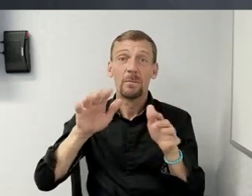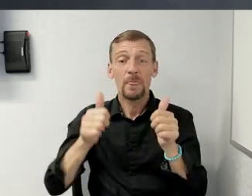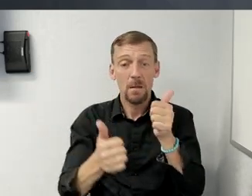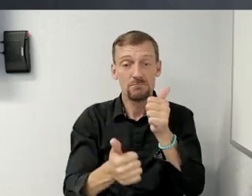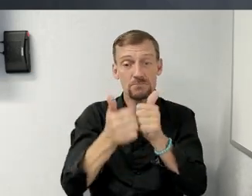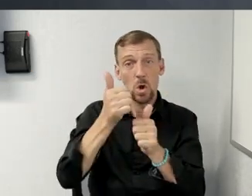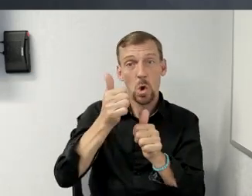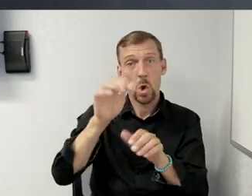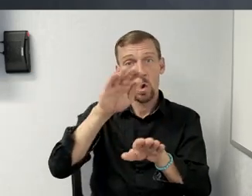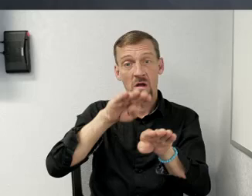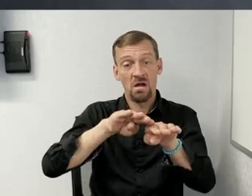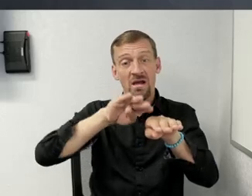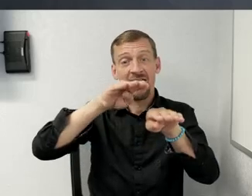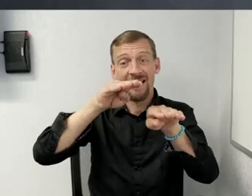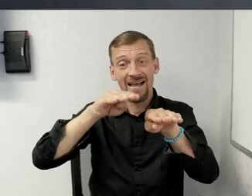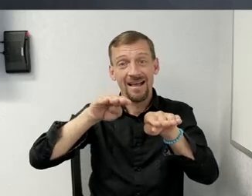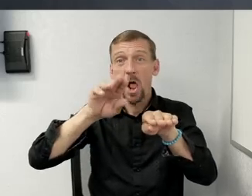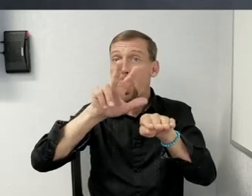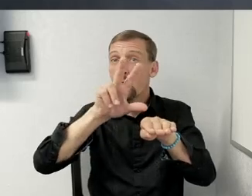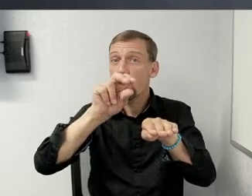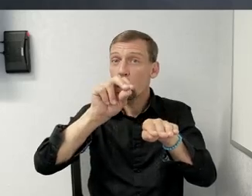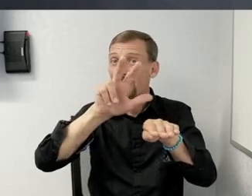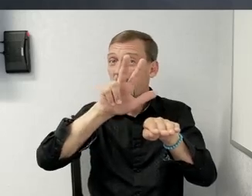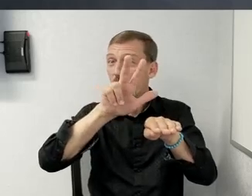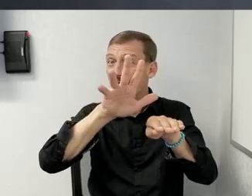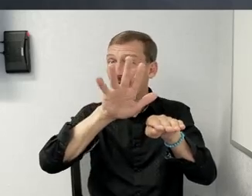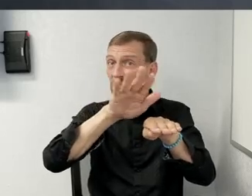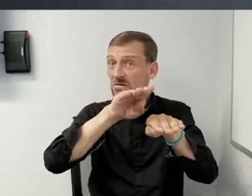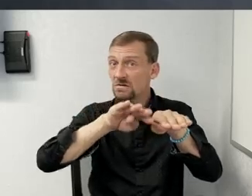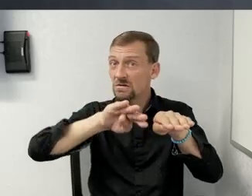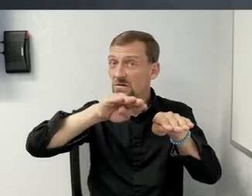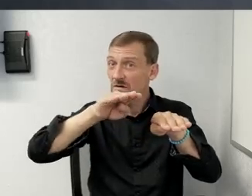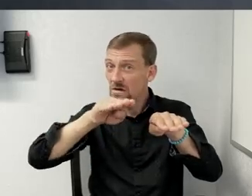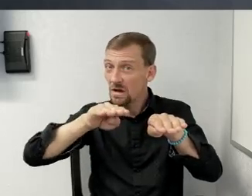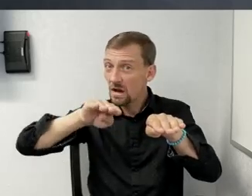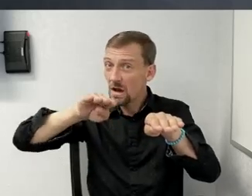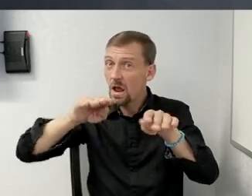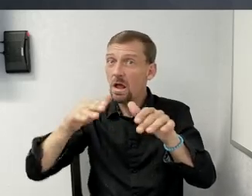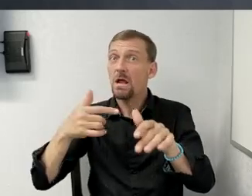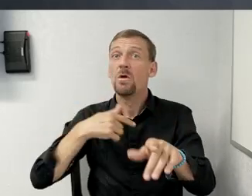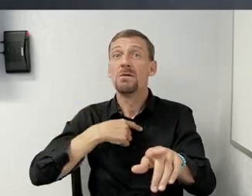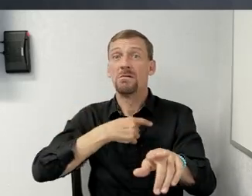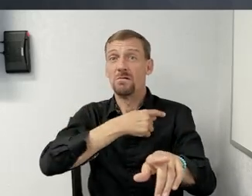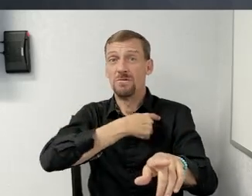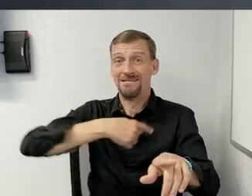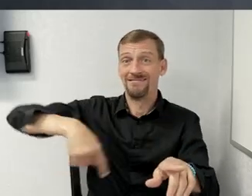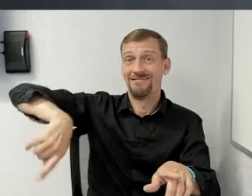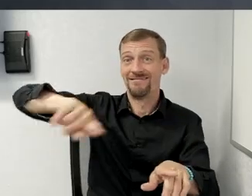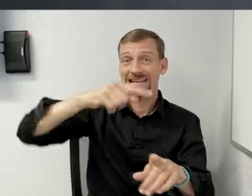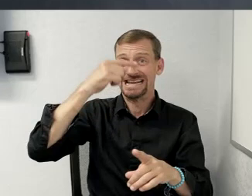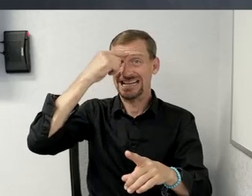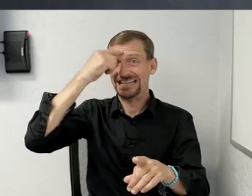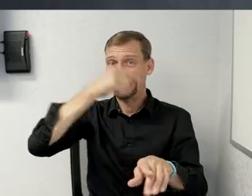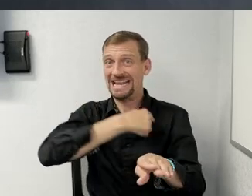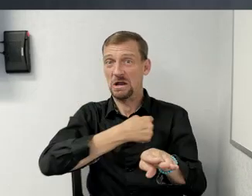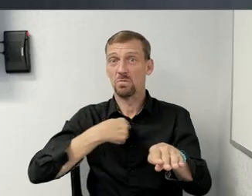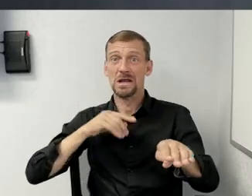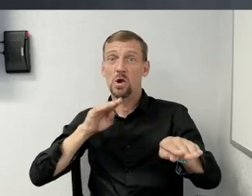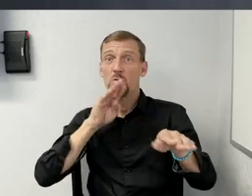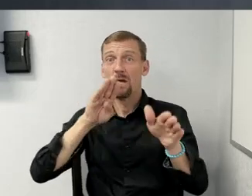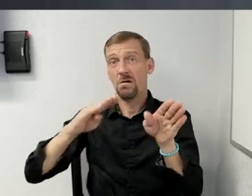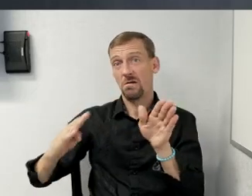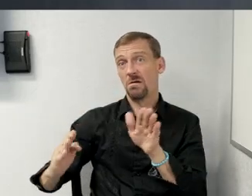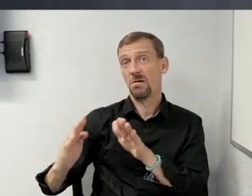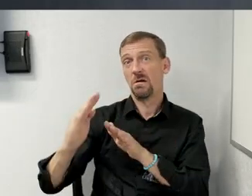this 30 to 35 number. So a lot of us think we're kind of plateauing right now,